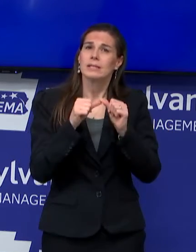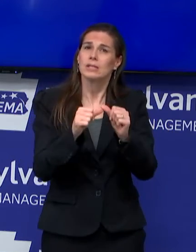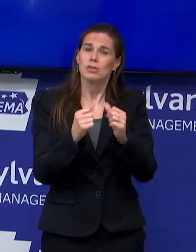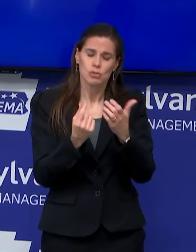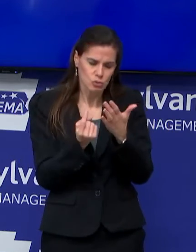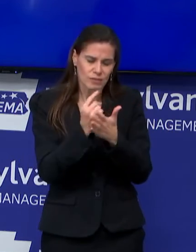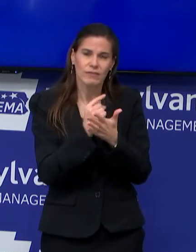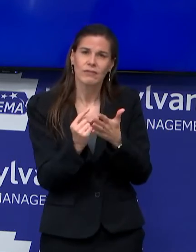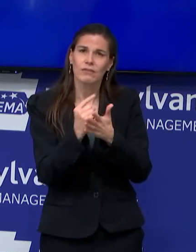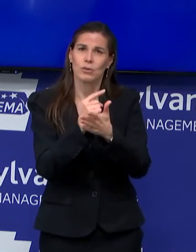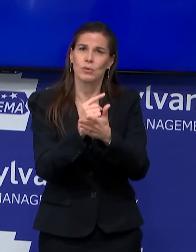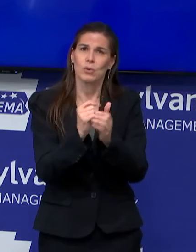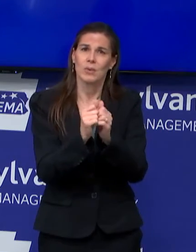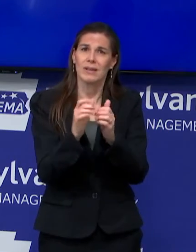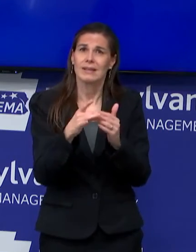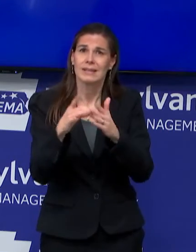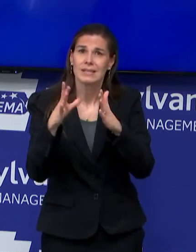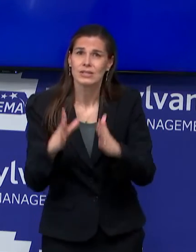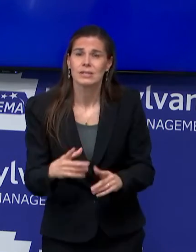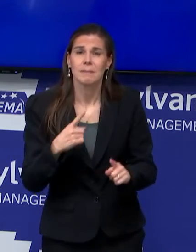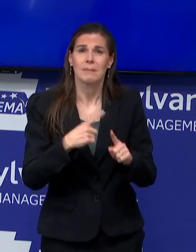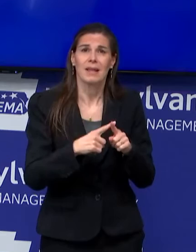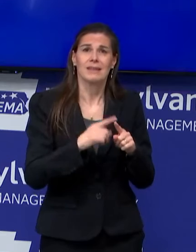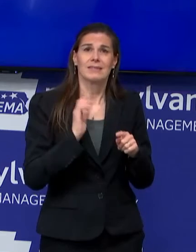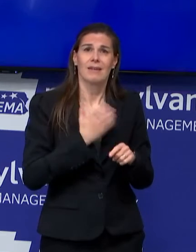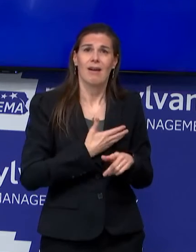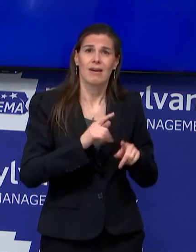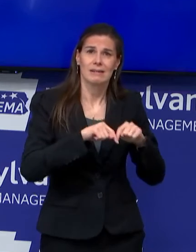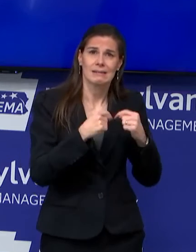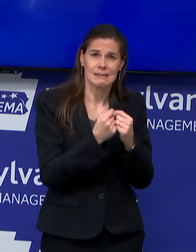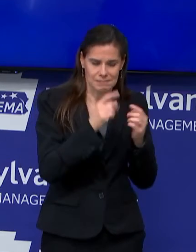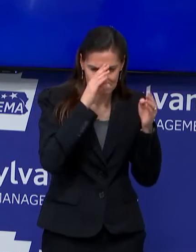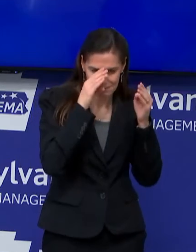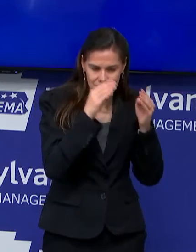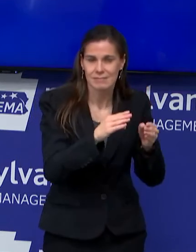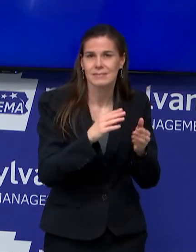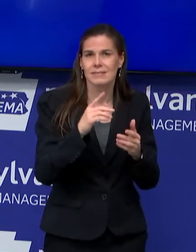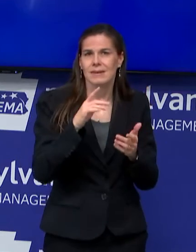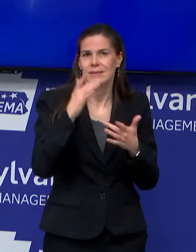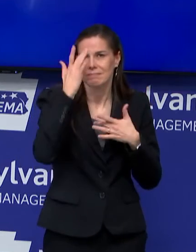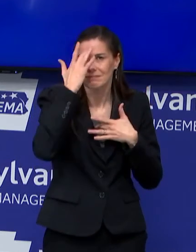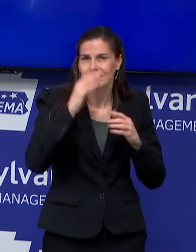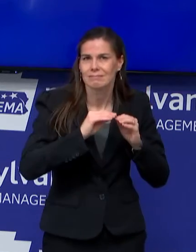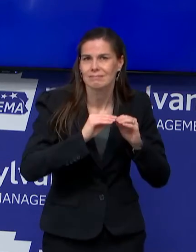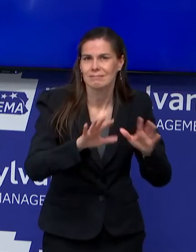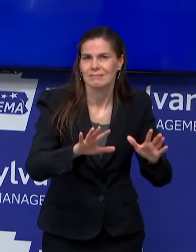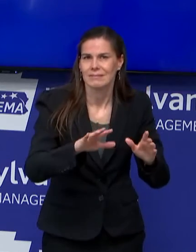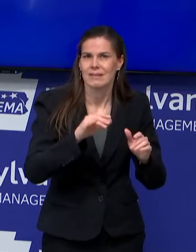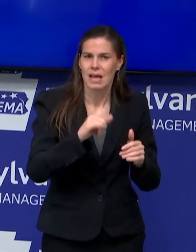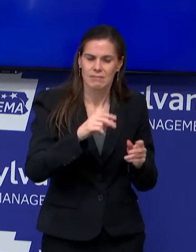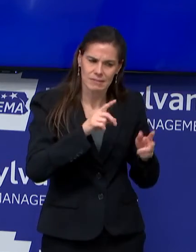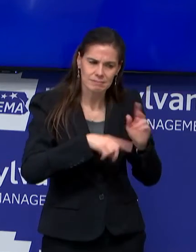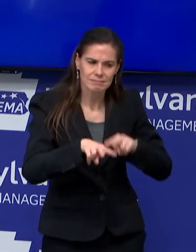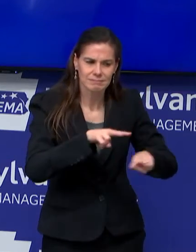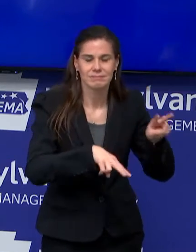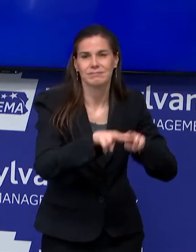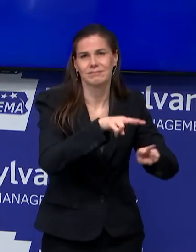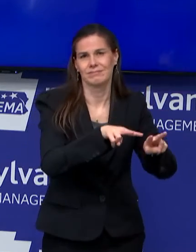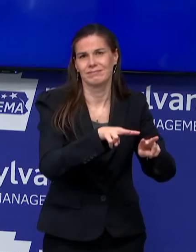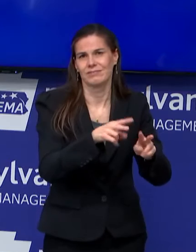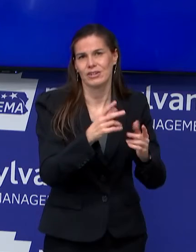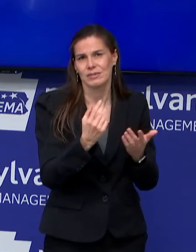with our epidemiology team. So we'll keep you all apprised of any updates that are to come there. And with that, I mean, is there